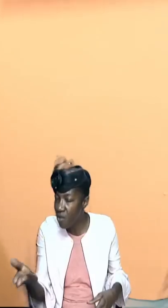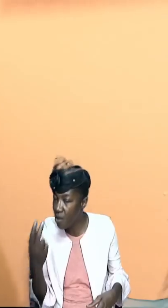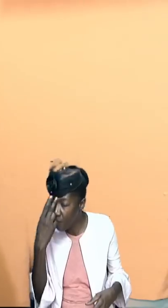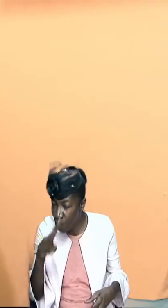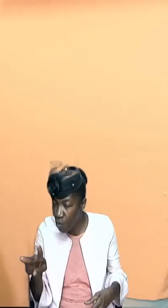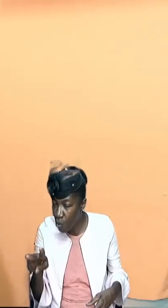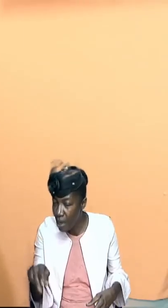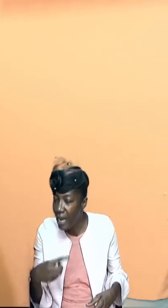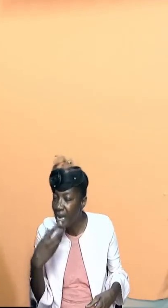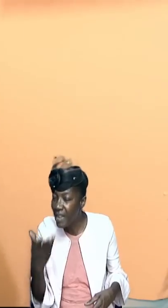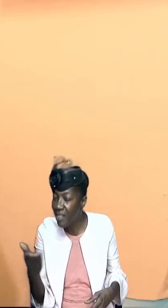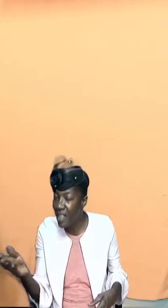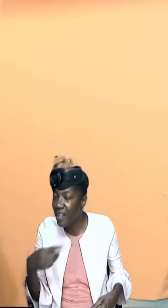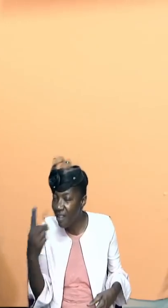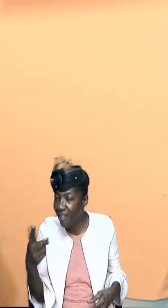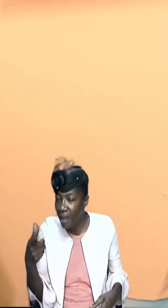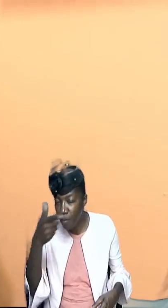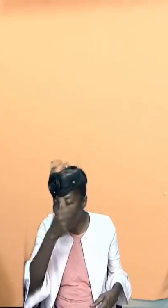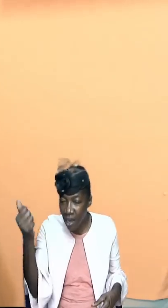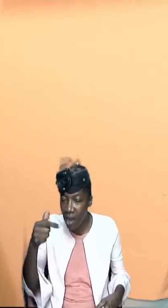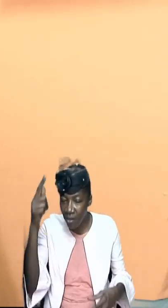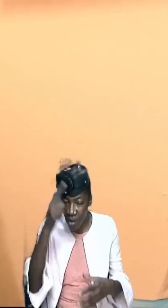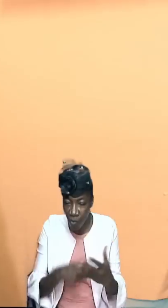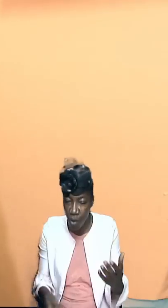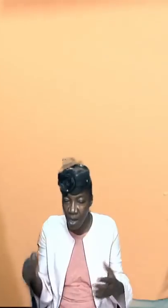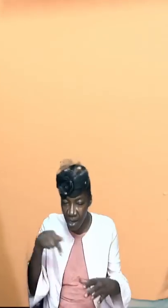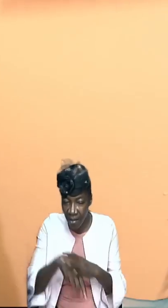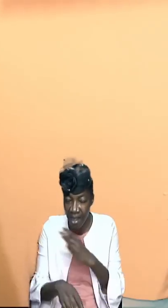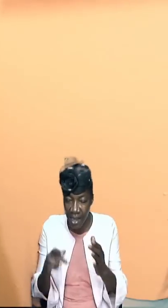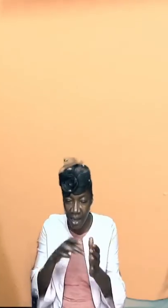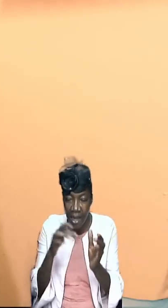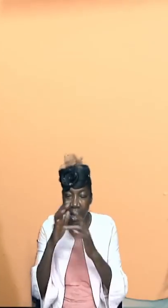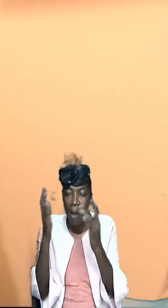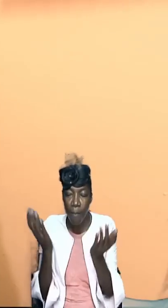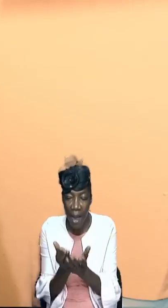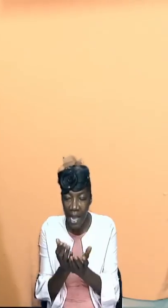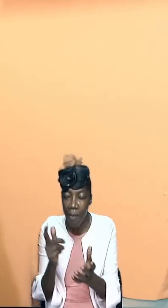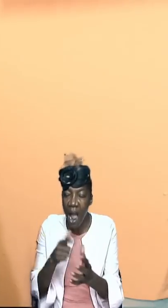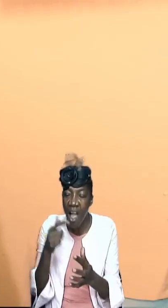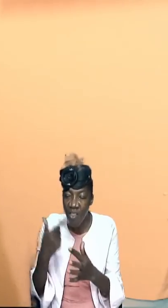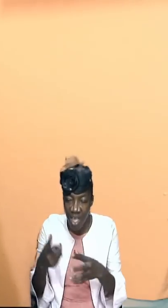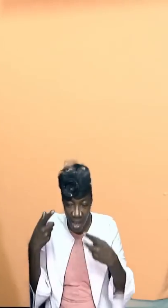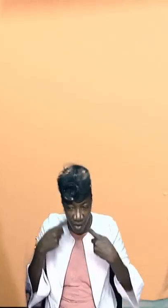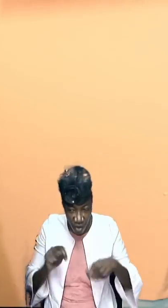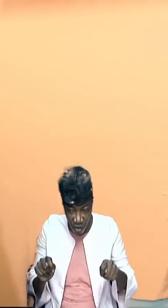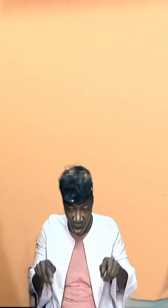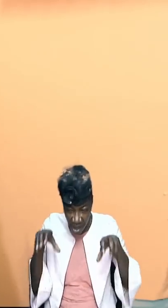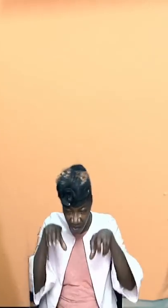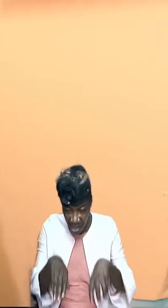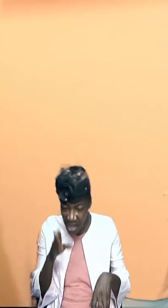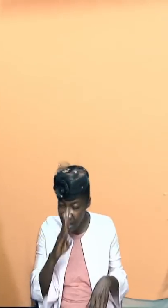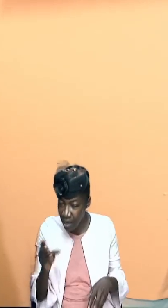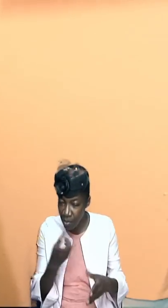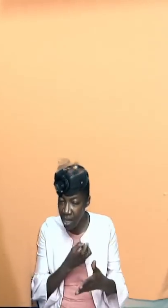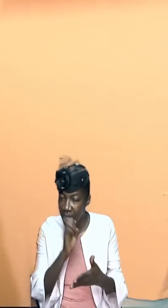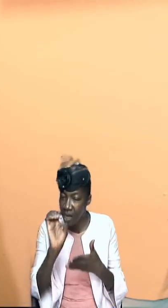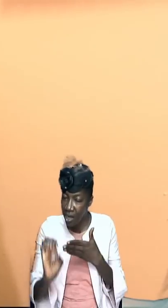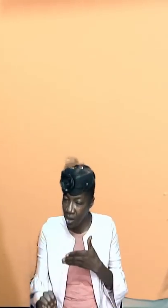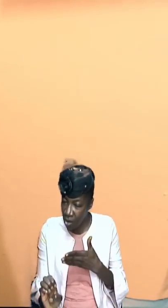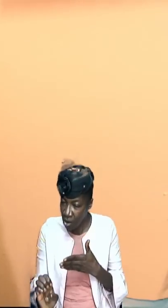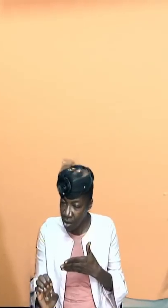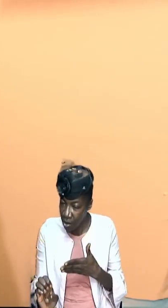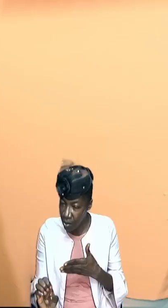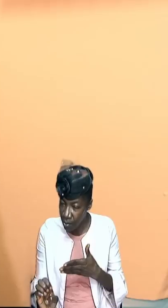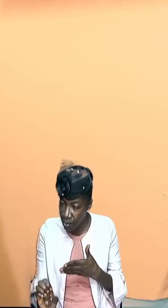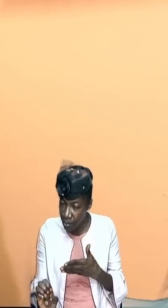in the Bible. And then we try, if it can be done, fit the